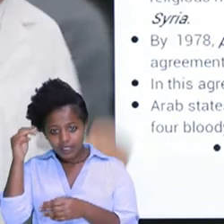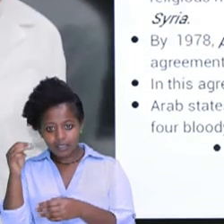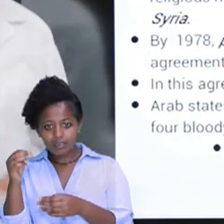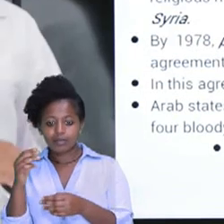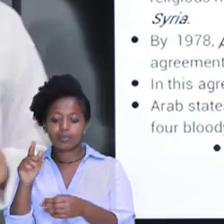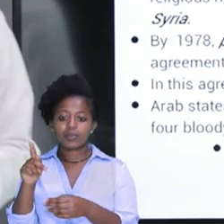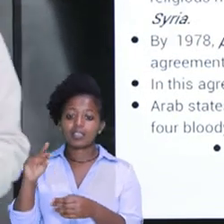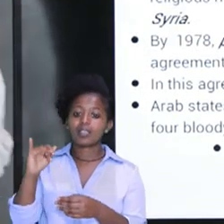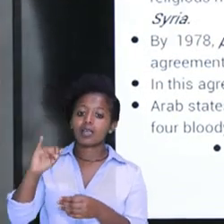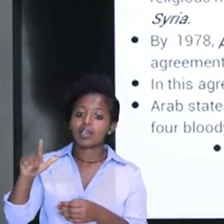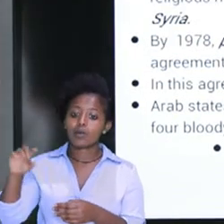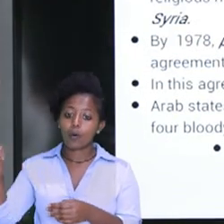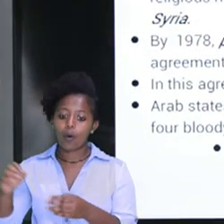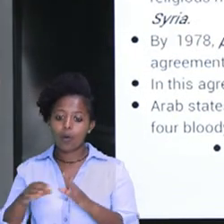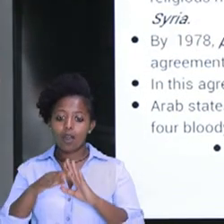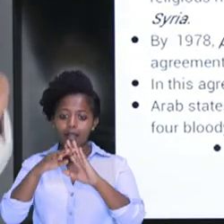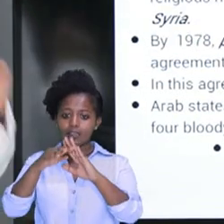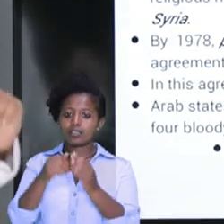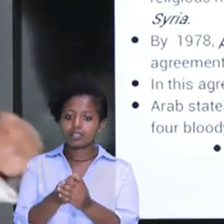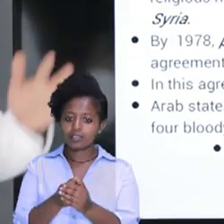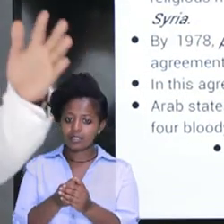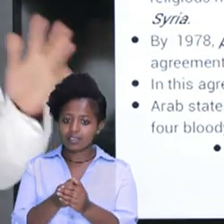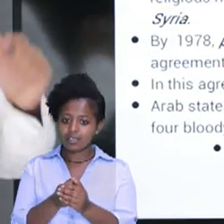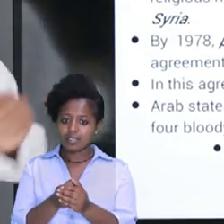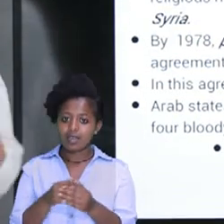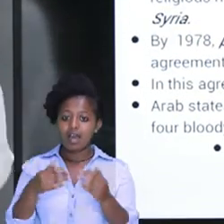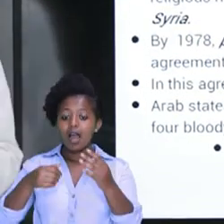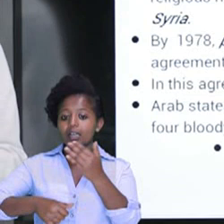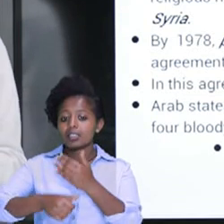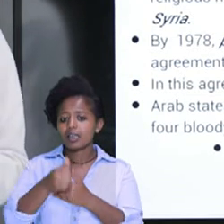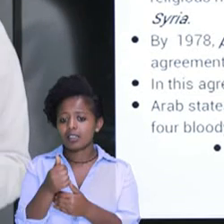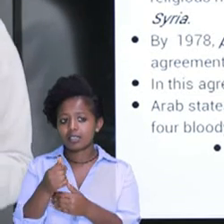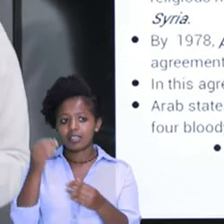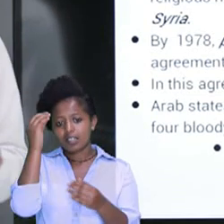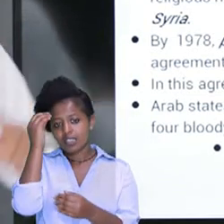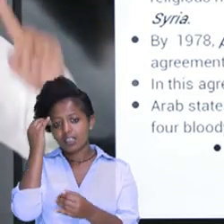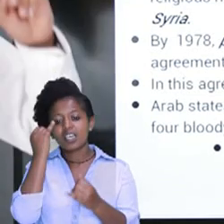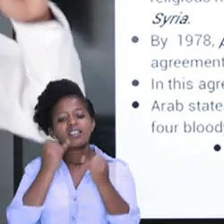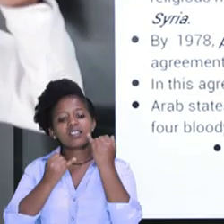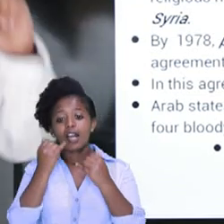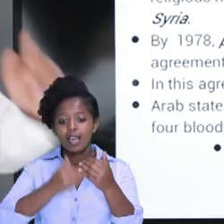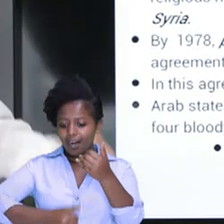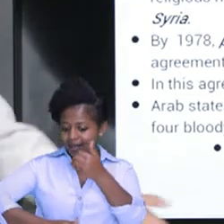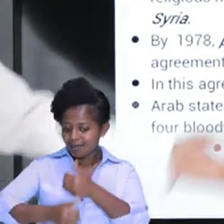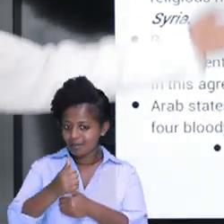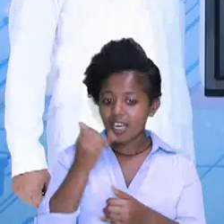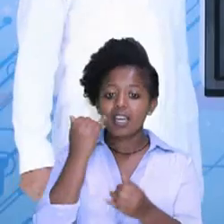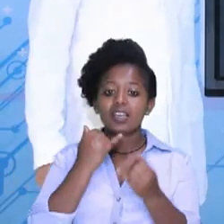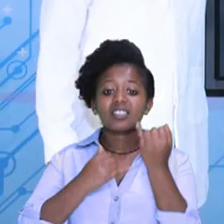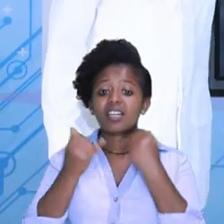PLO agent. The Palestinian Liberation Organization agent attacked Israel athlete. Israel